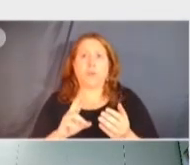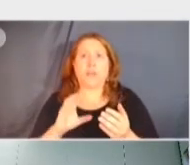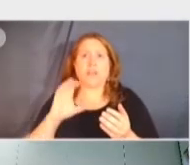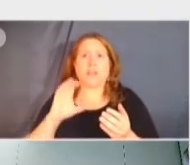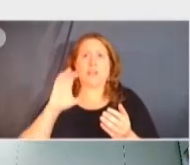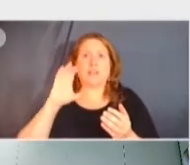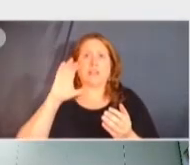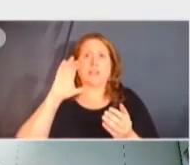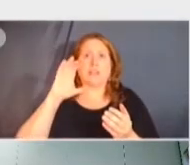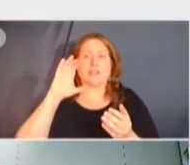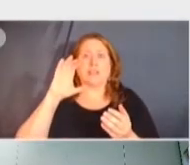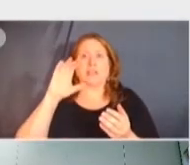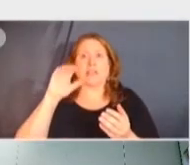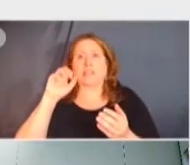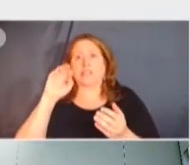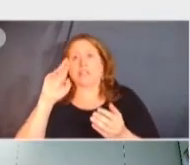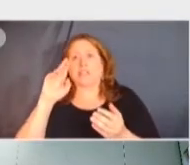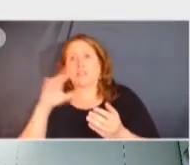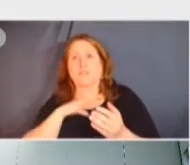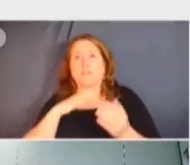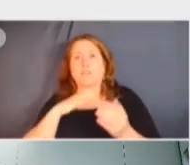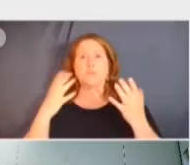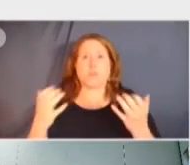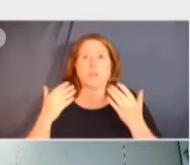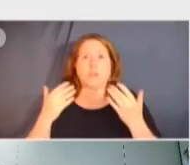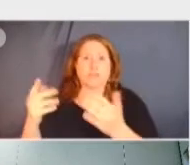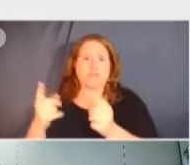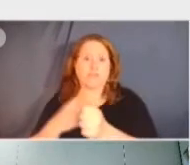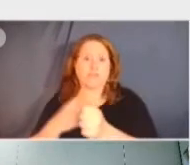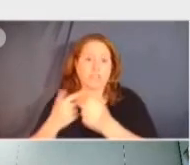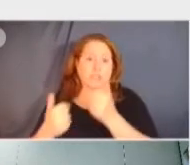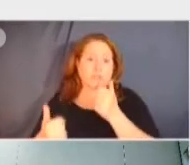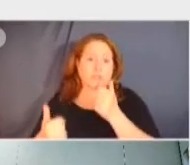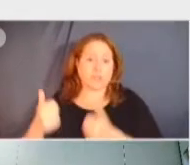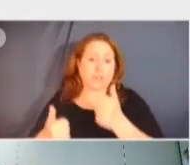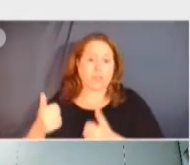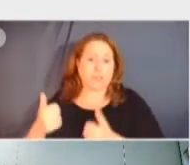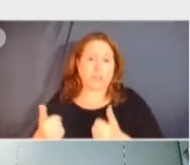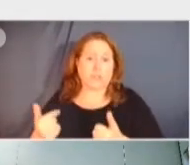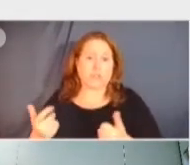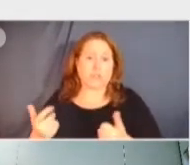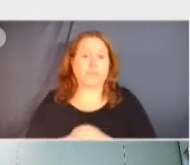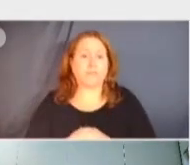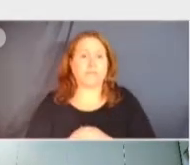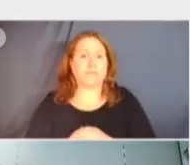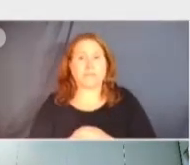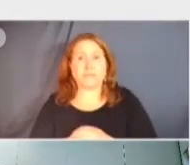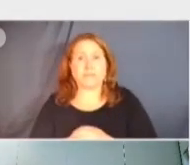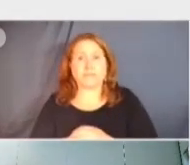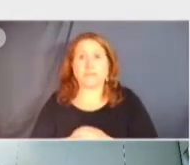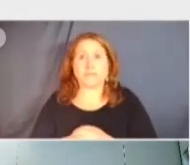On the Enforcement Council, I circulated a draft bill